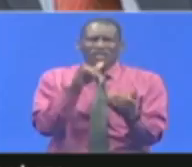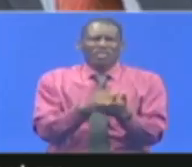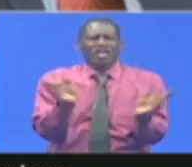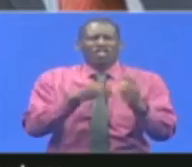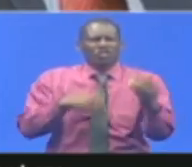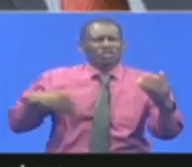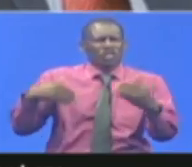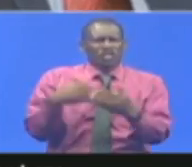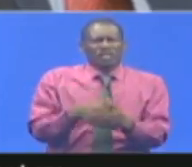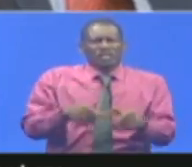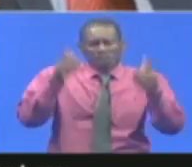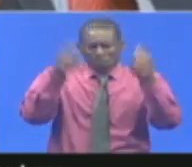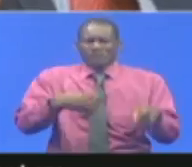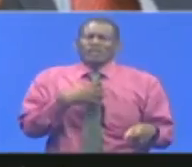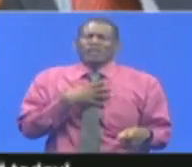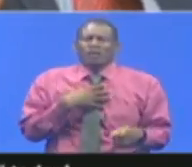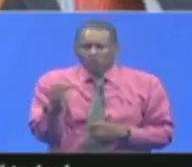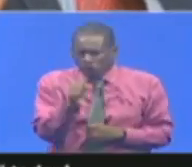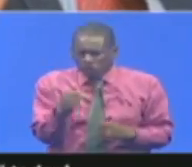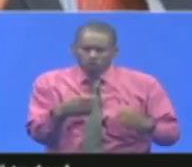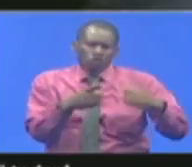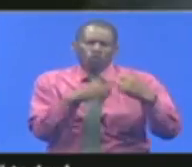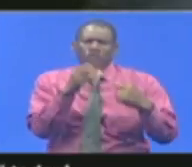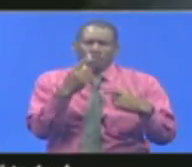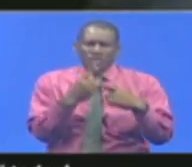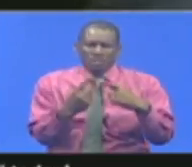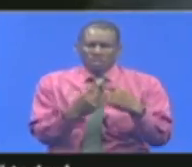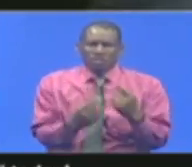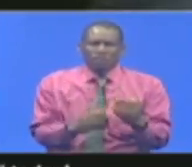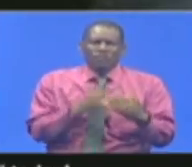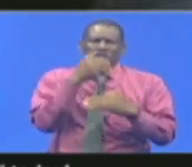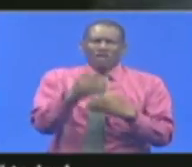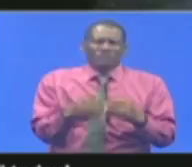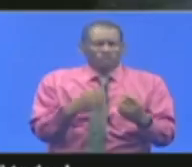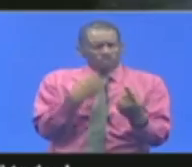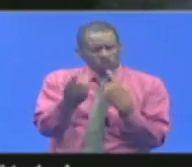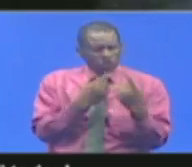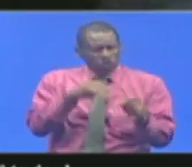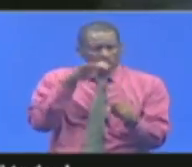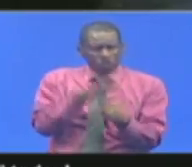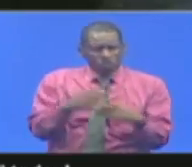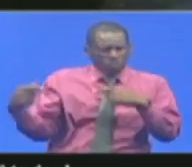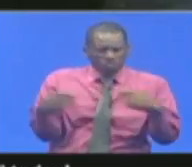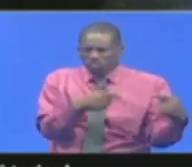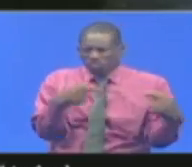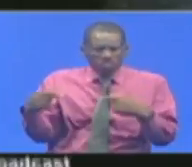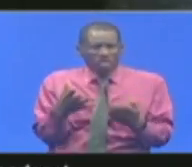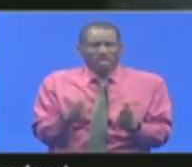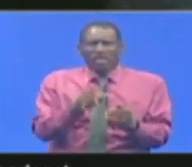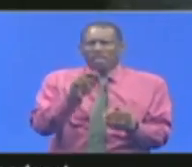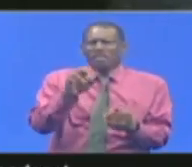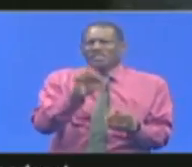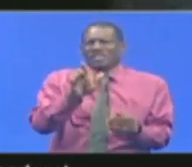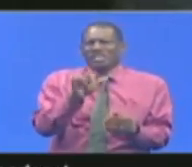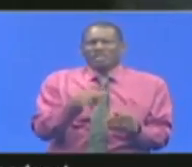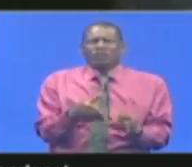attained the mandatory retirement age of 60 years. After much talk, fight and dispute, Nzili bowed